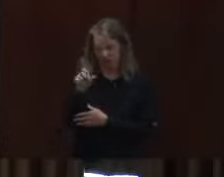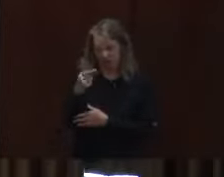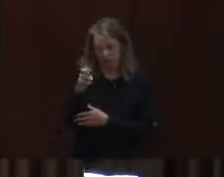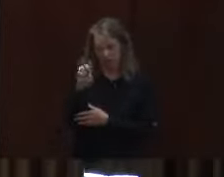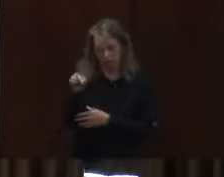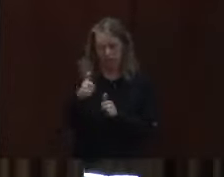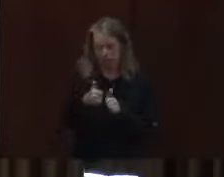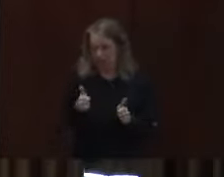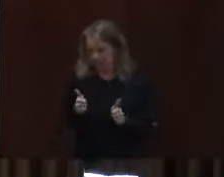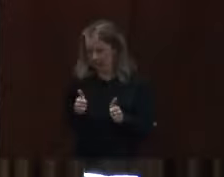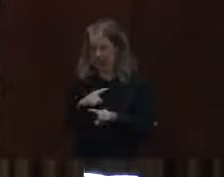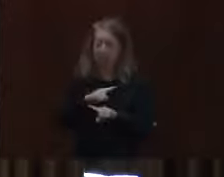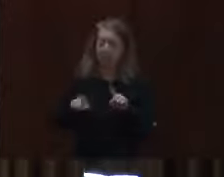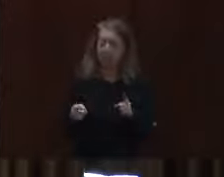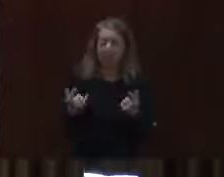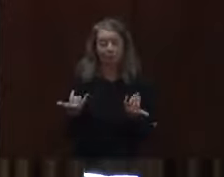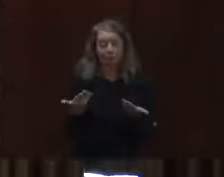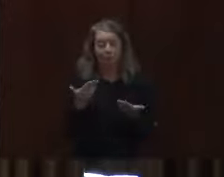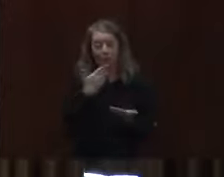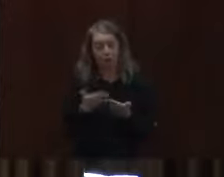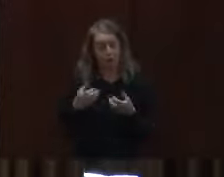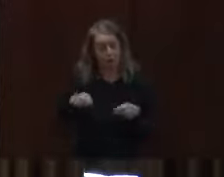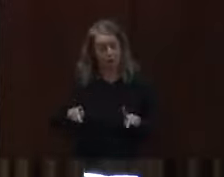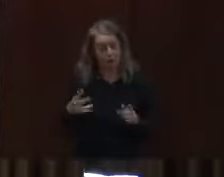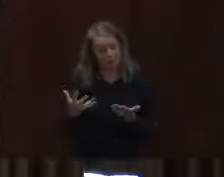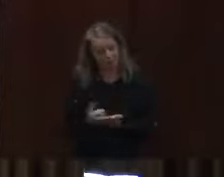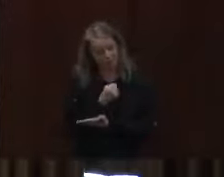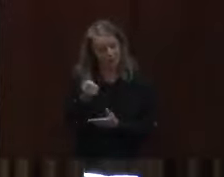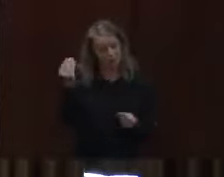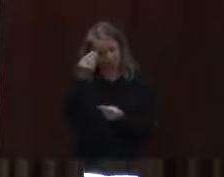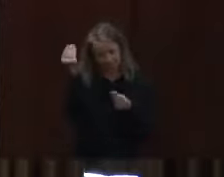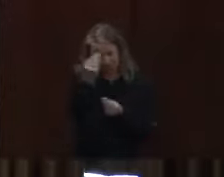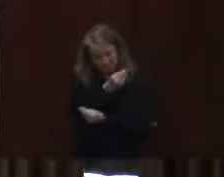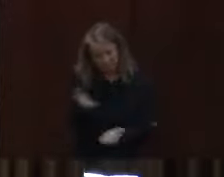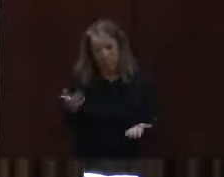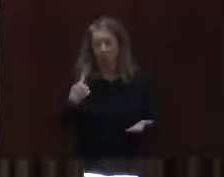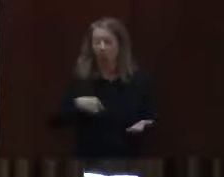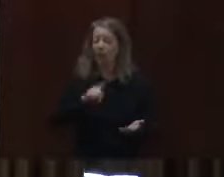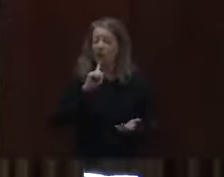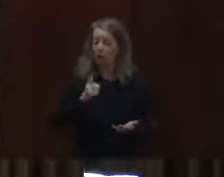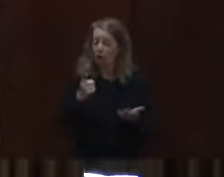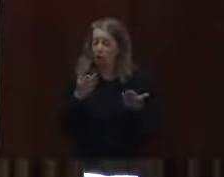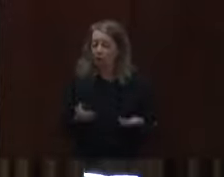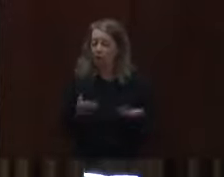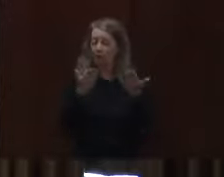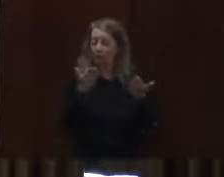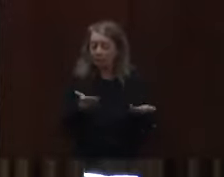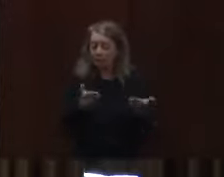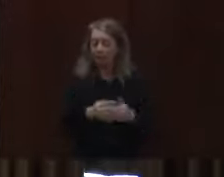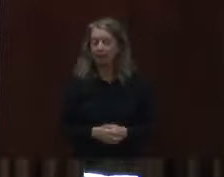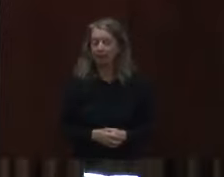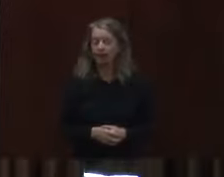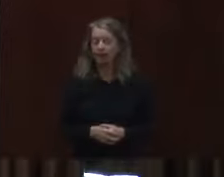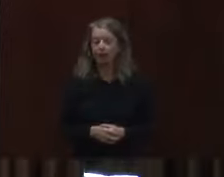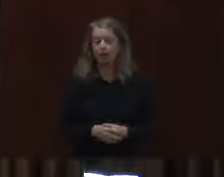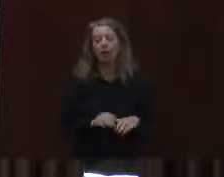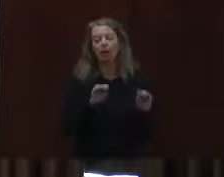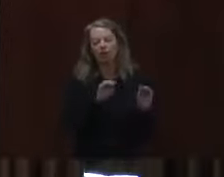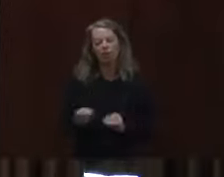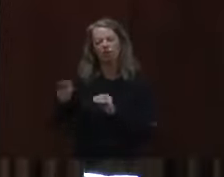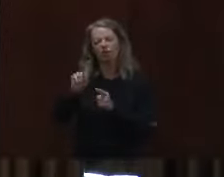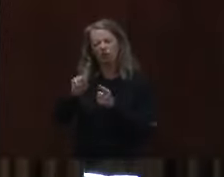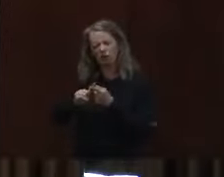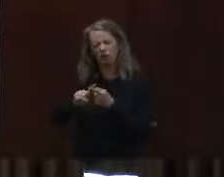But this presents a really great opportunity for me to also inform you that we are recommending movement to the